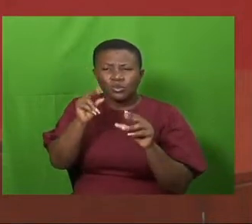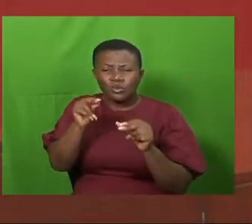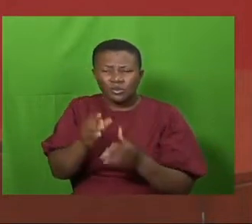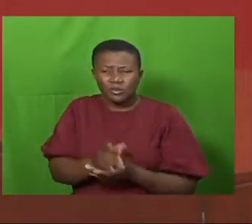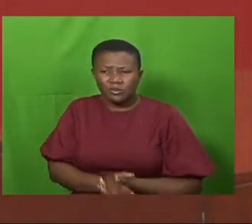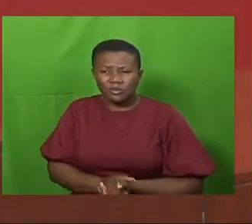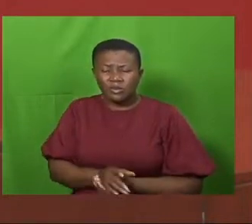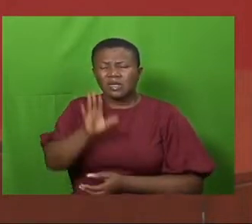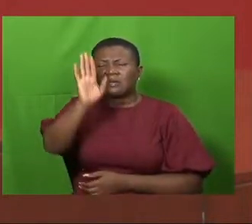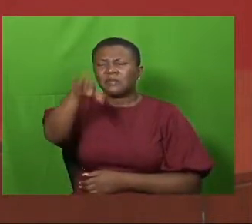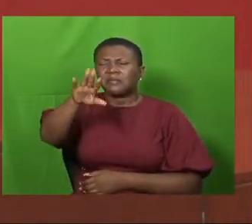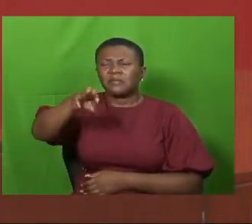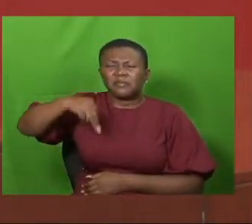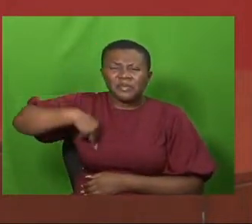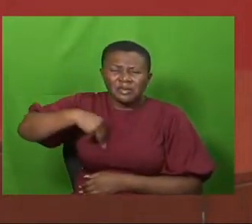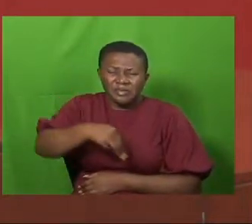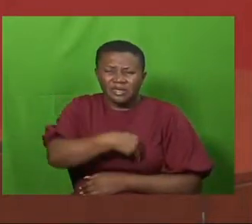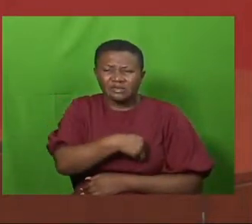honourable